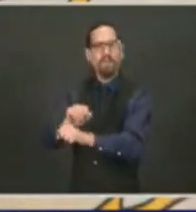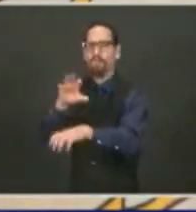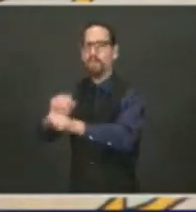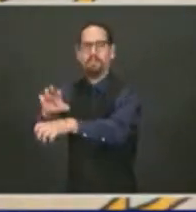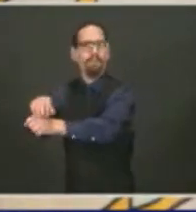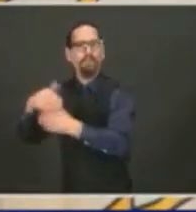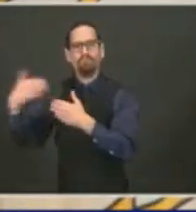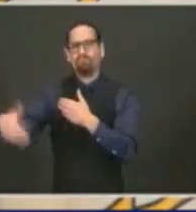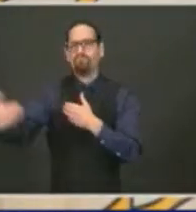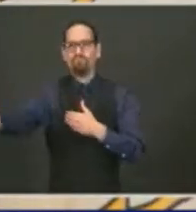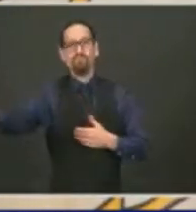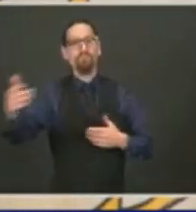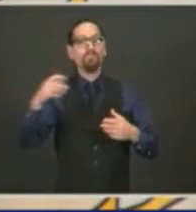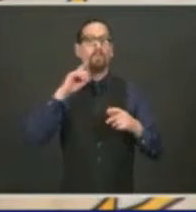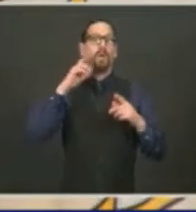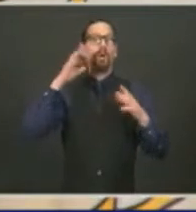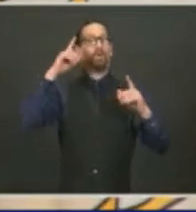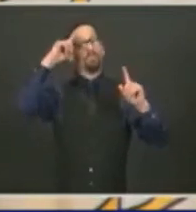days.